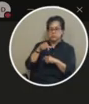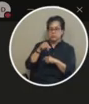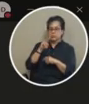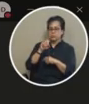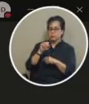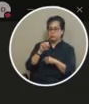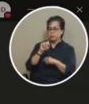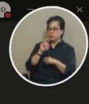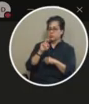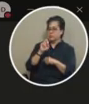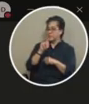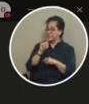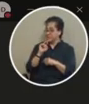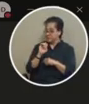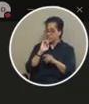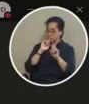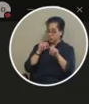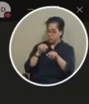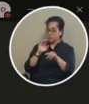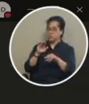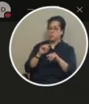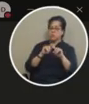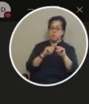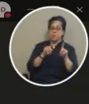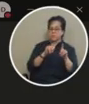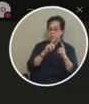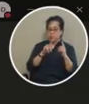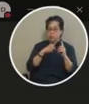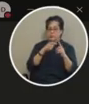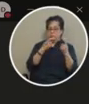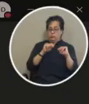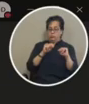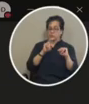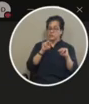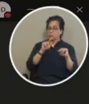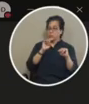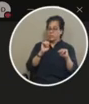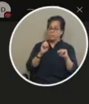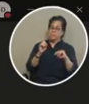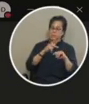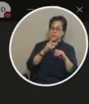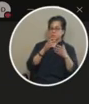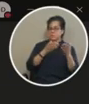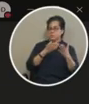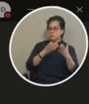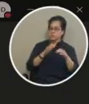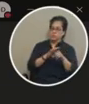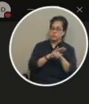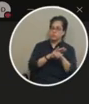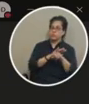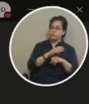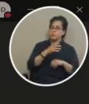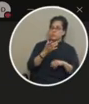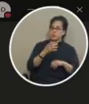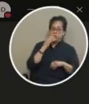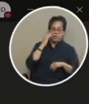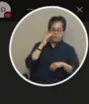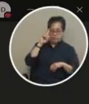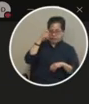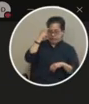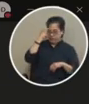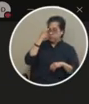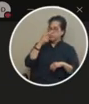that we're under. But looking at when we're going to try to get those routes back in service, I know that in the federal